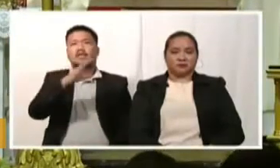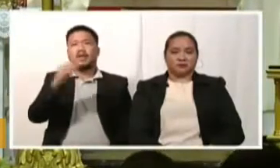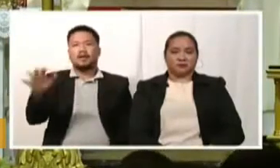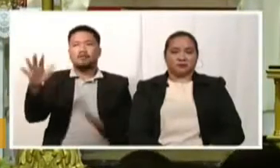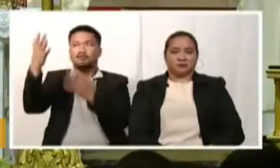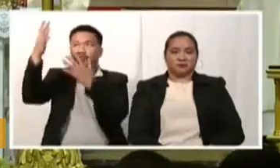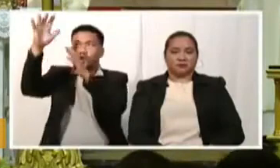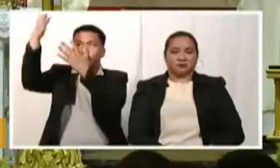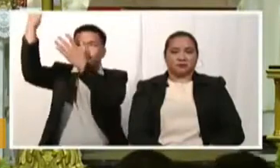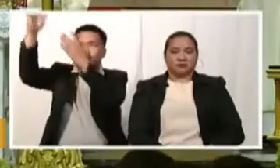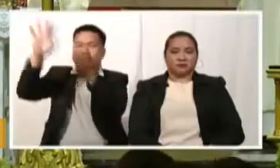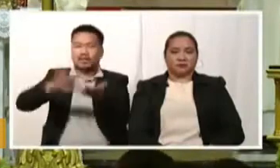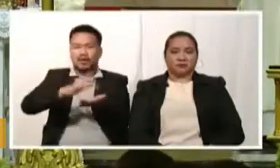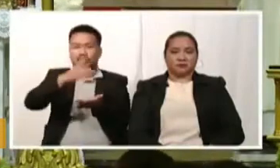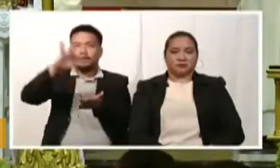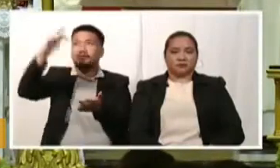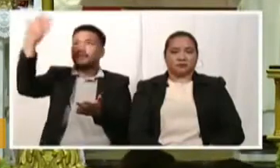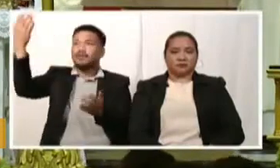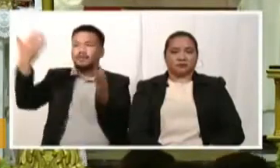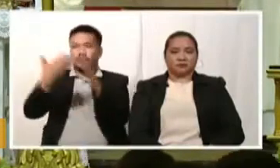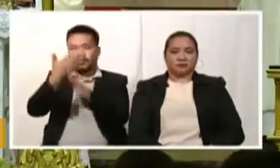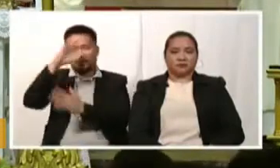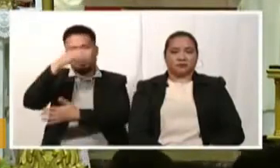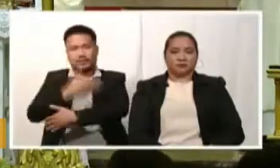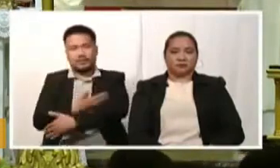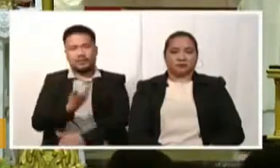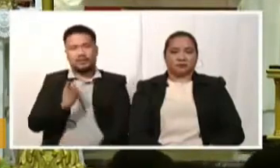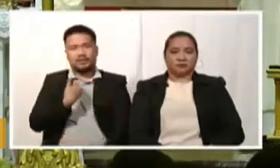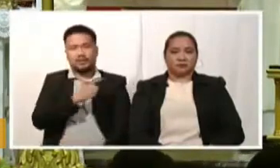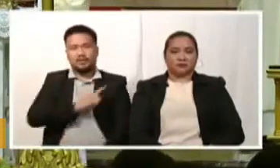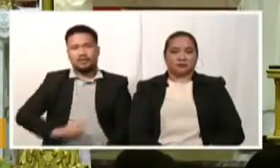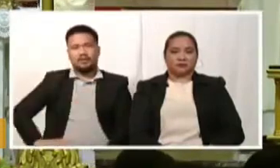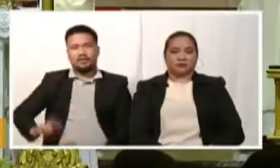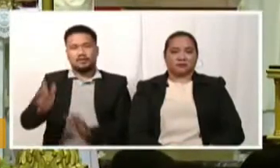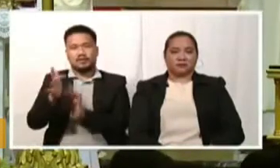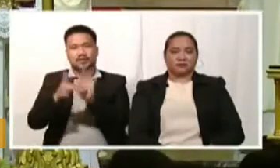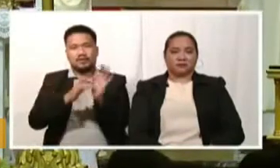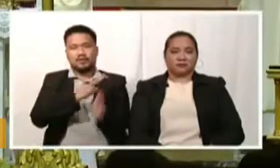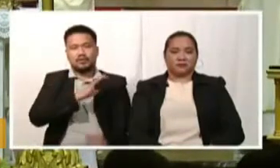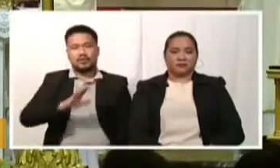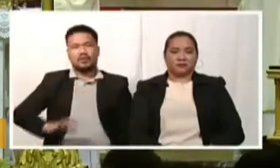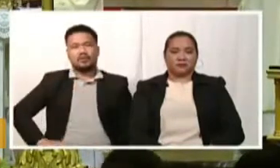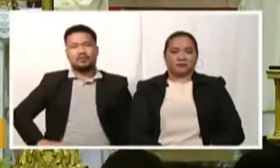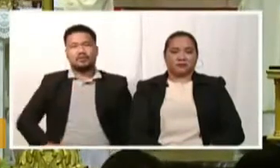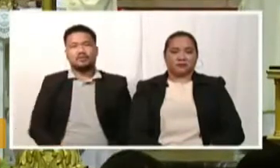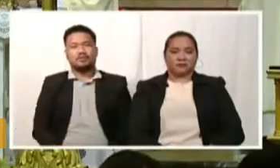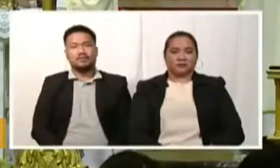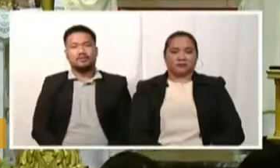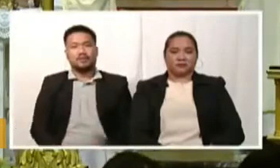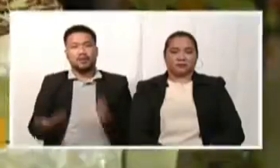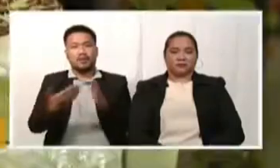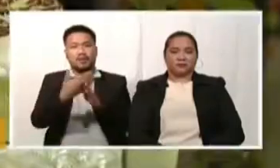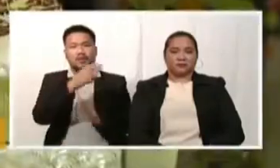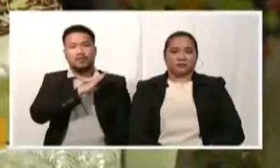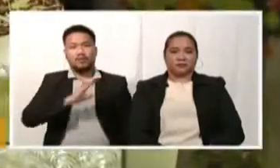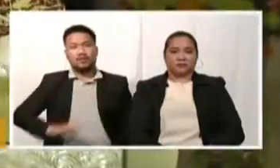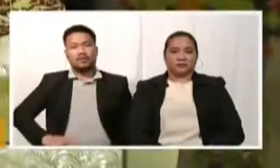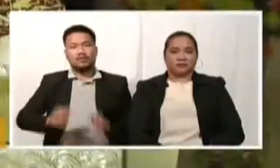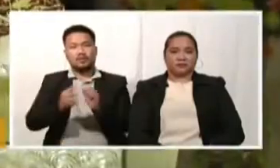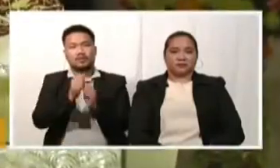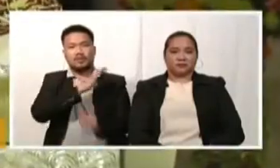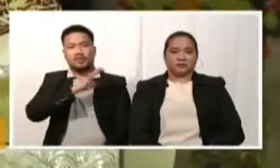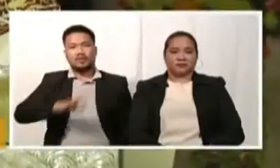praise and glorify you through your Son, Jesus Christ. Through him and with